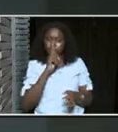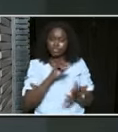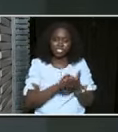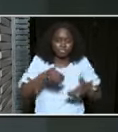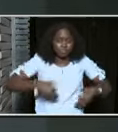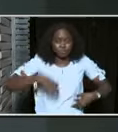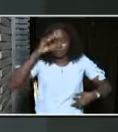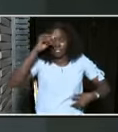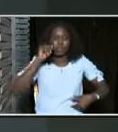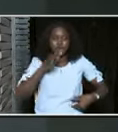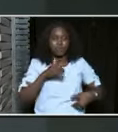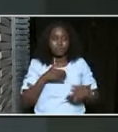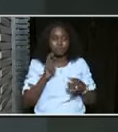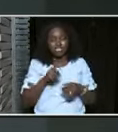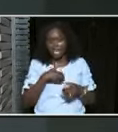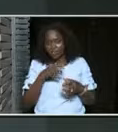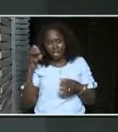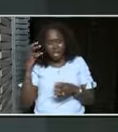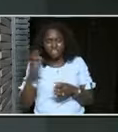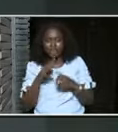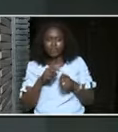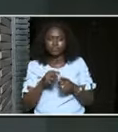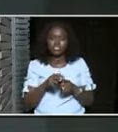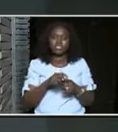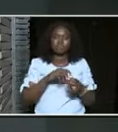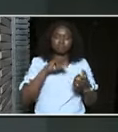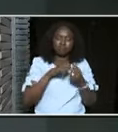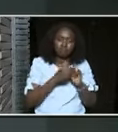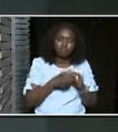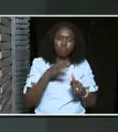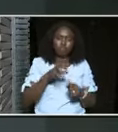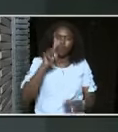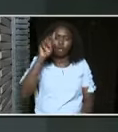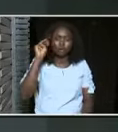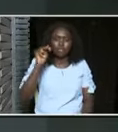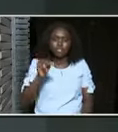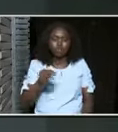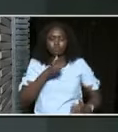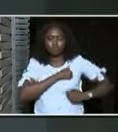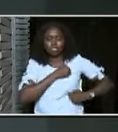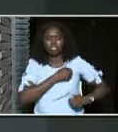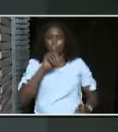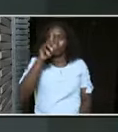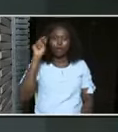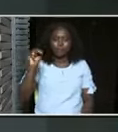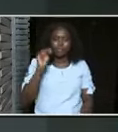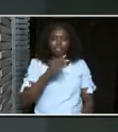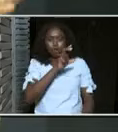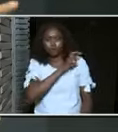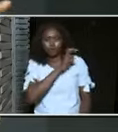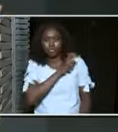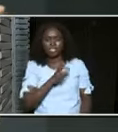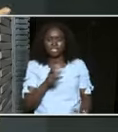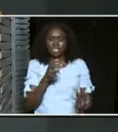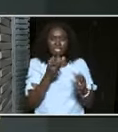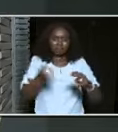heard the issue of 1 million soldiers, 1 million police, of course, expanding